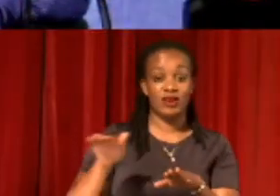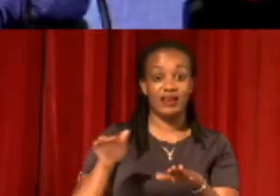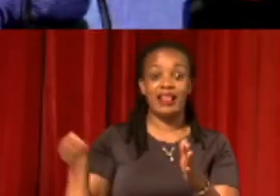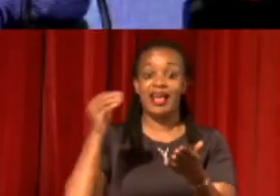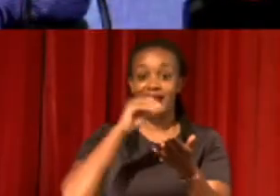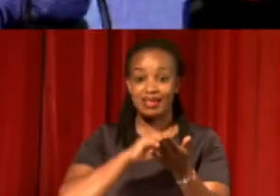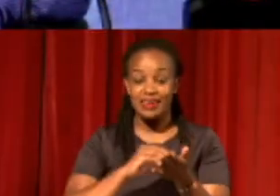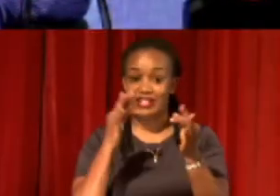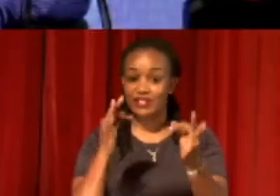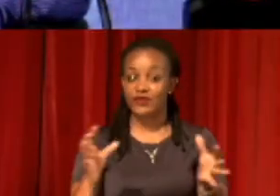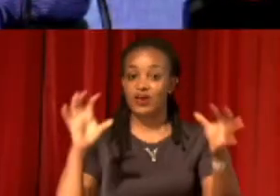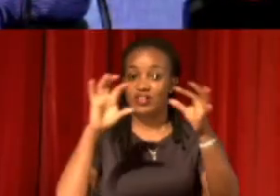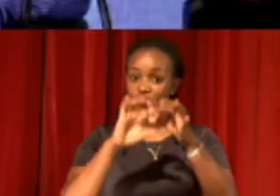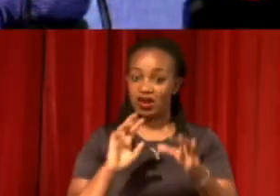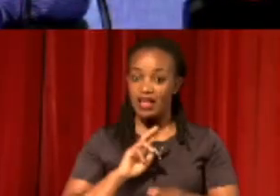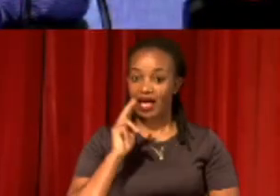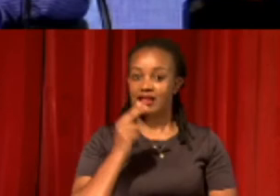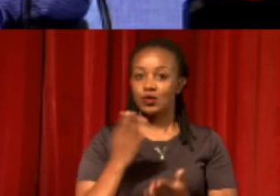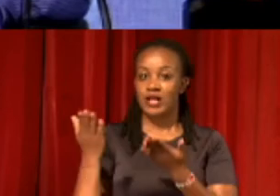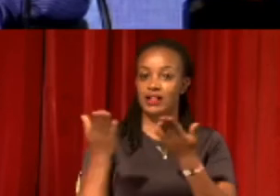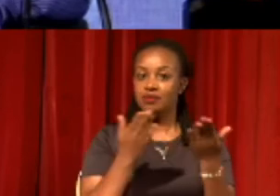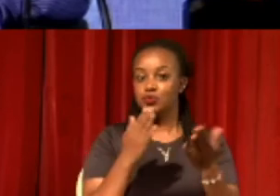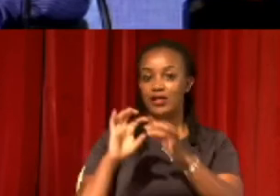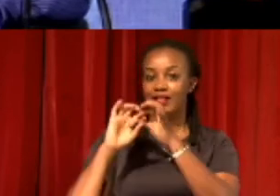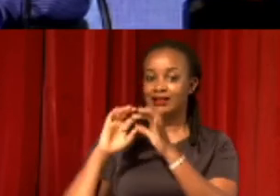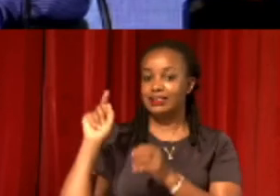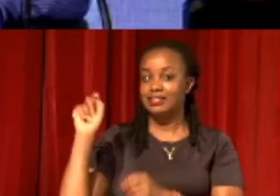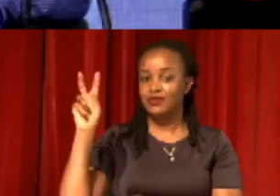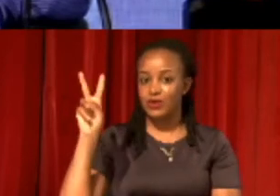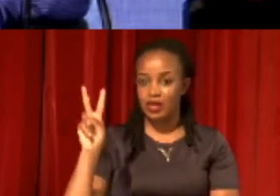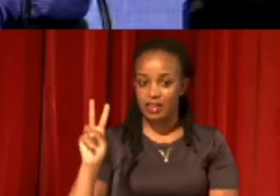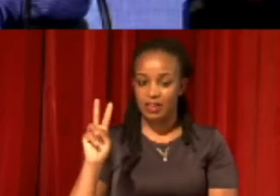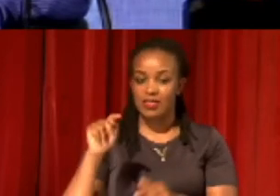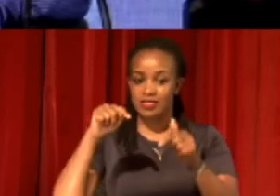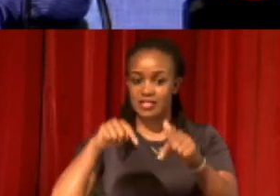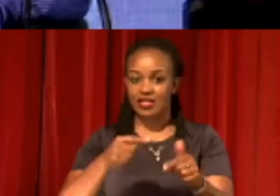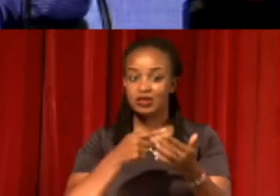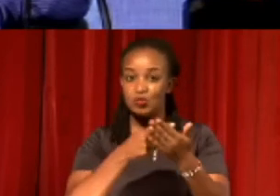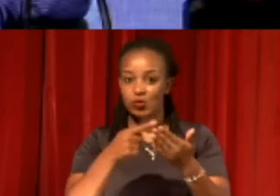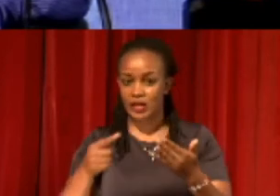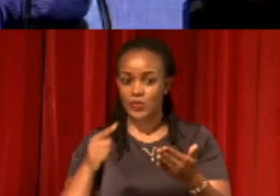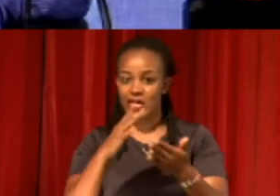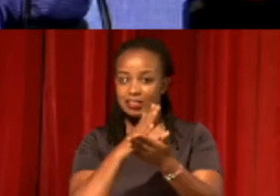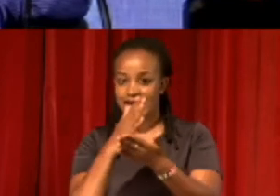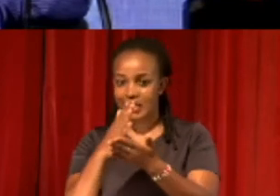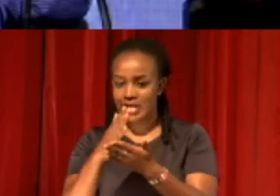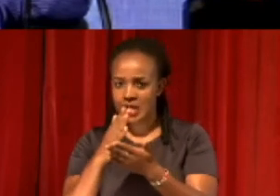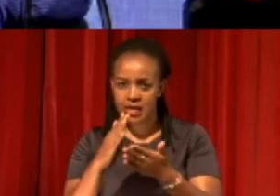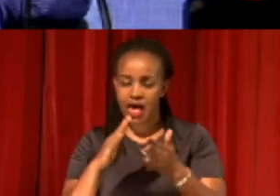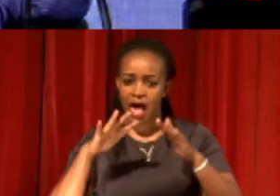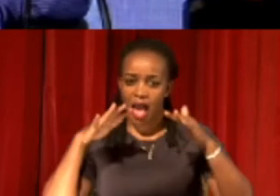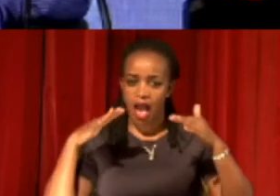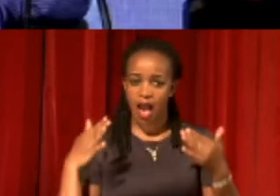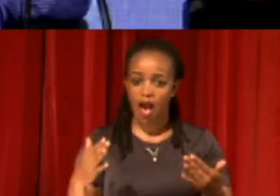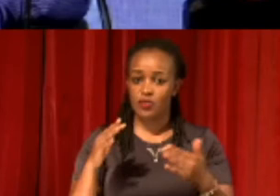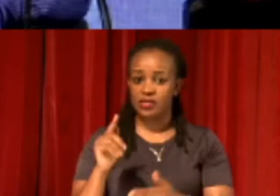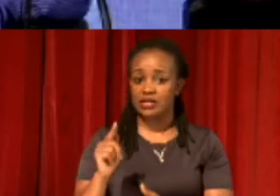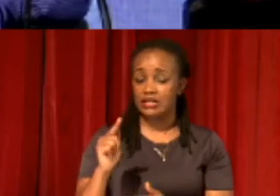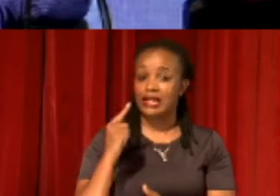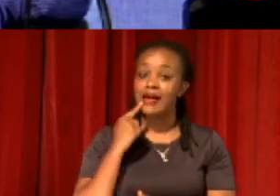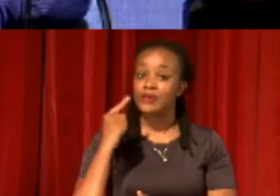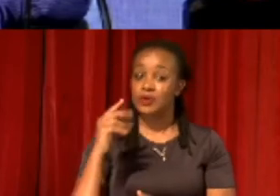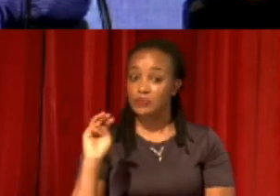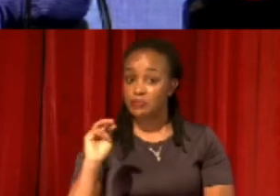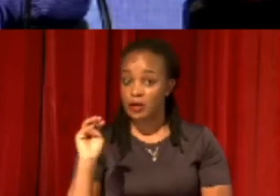And if you're just joining us, welcome to Culture TV. We are this week breaking down the 100 million stimulus package that the